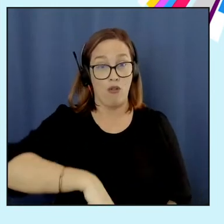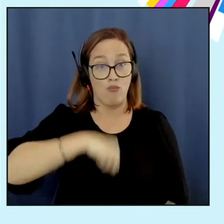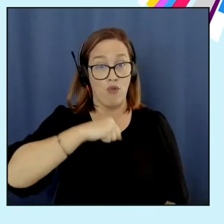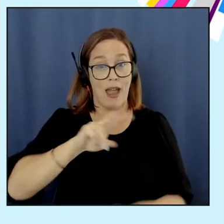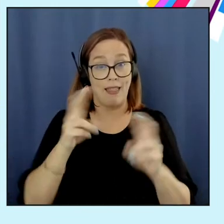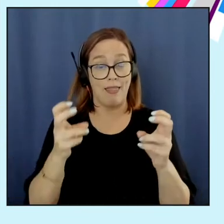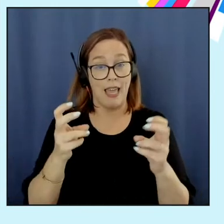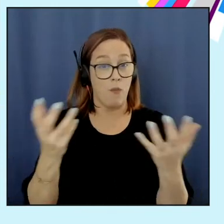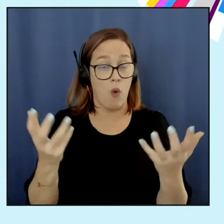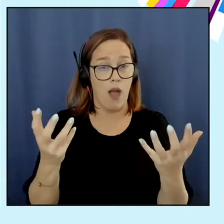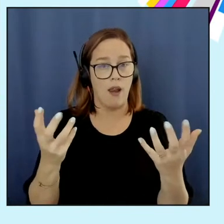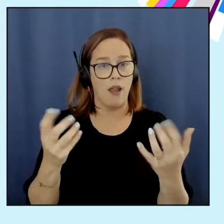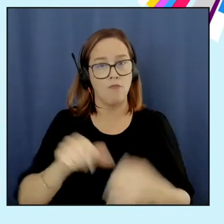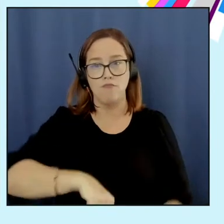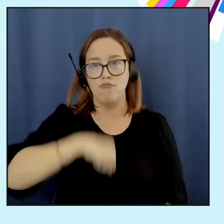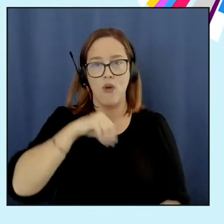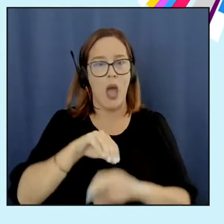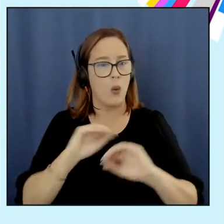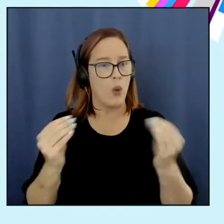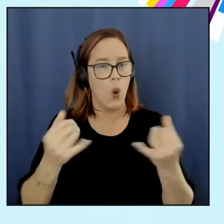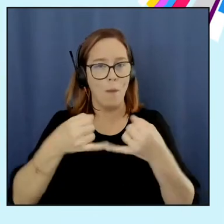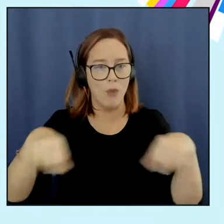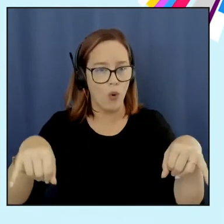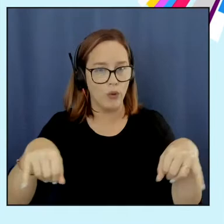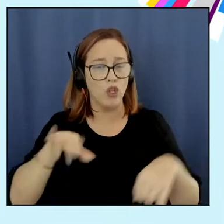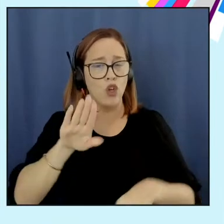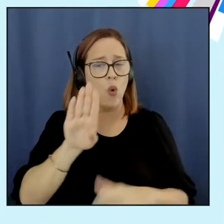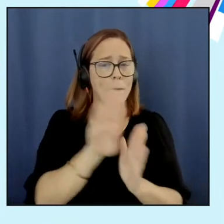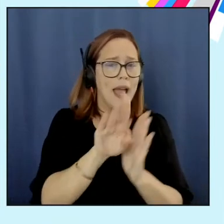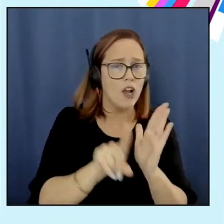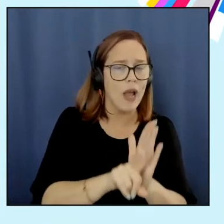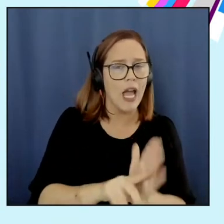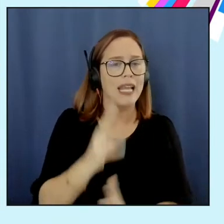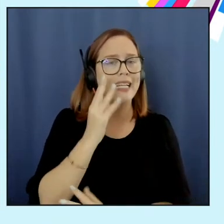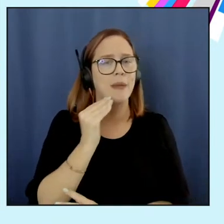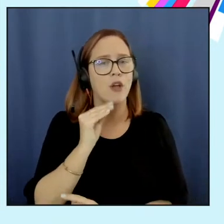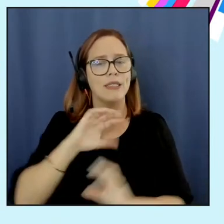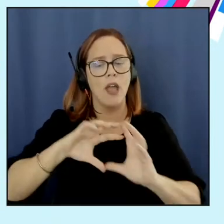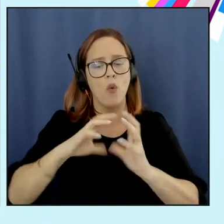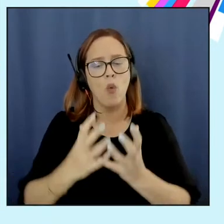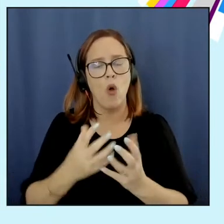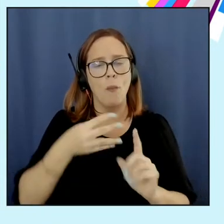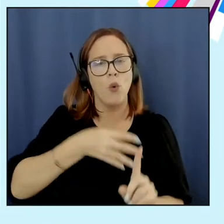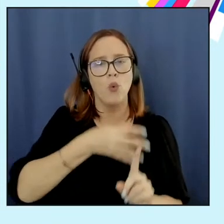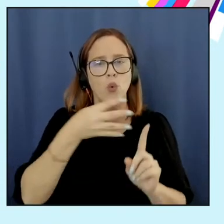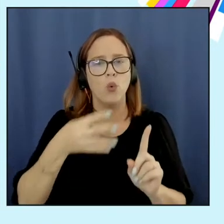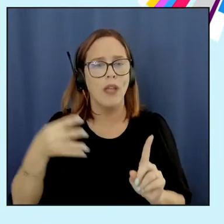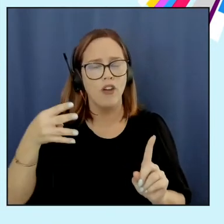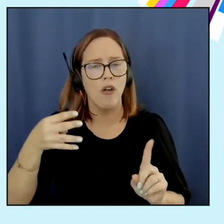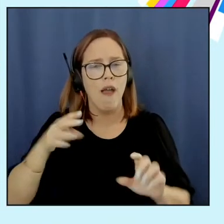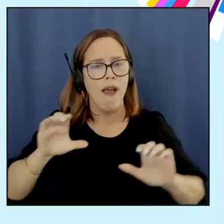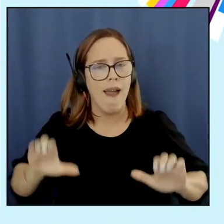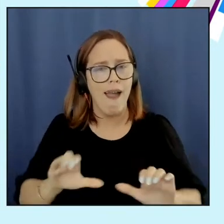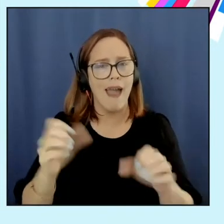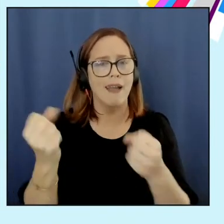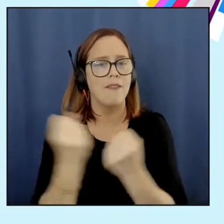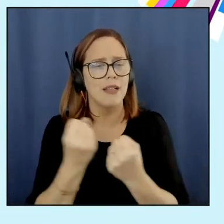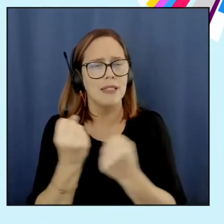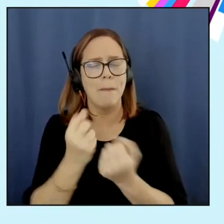Borders. Given your background and experience in global queer activism, what does this mean to you? George, I'm going to start with you.